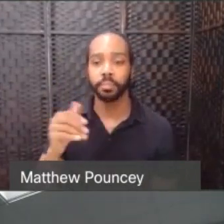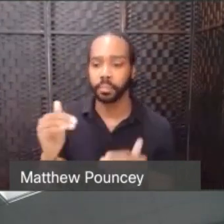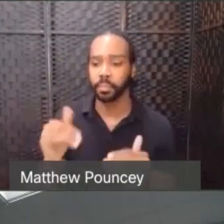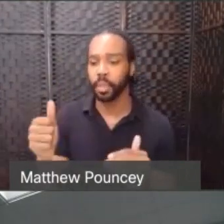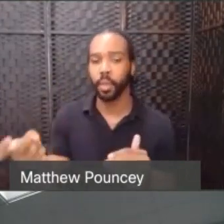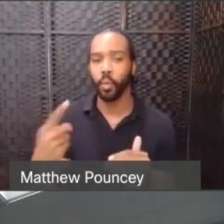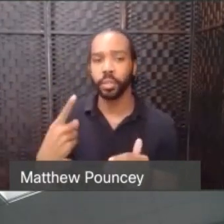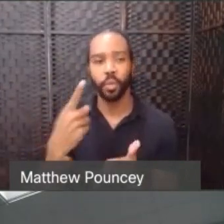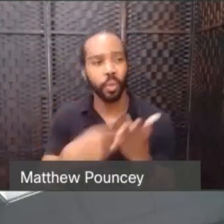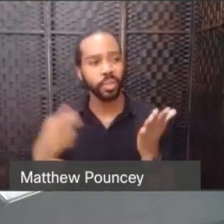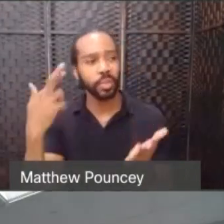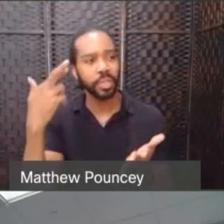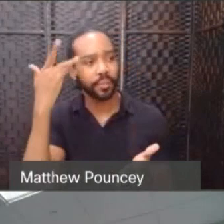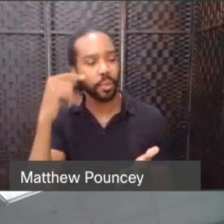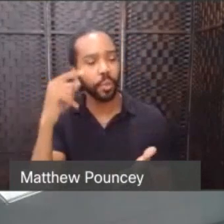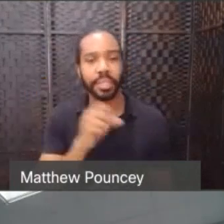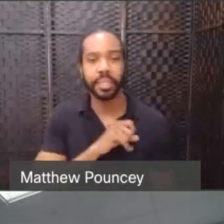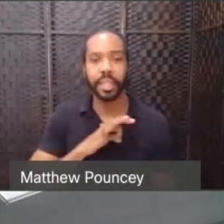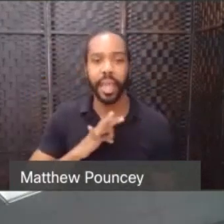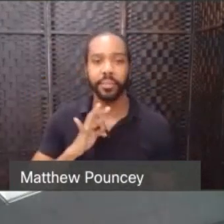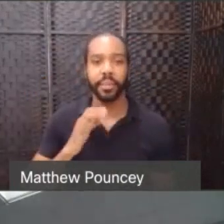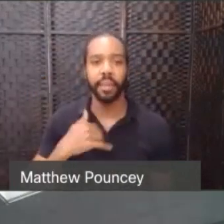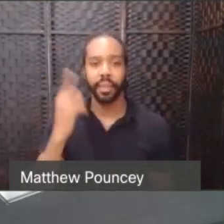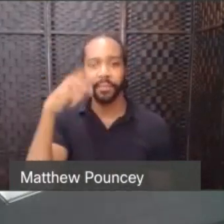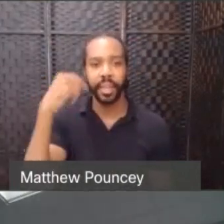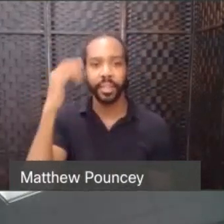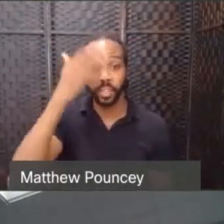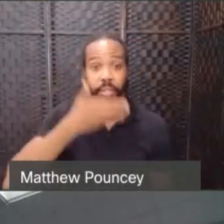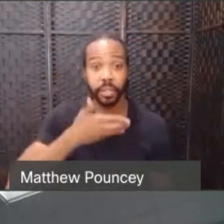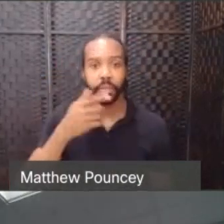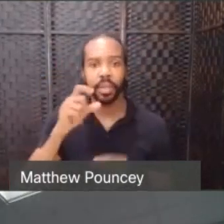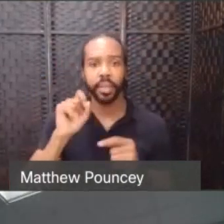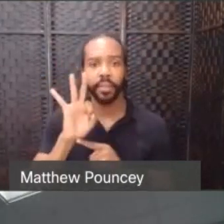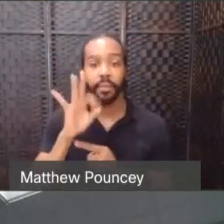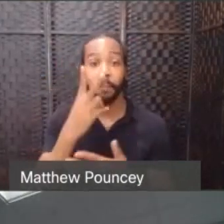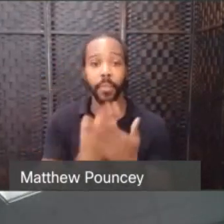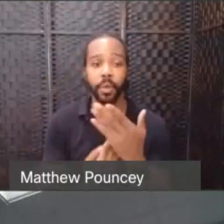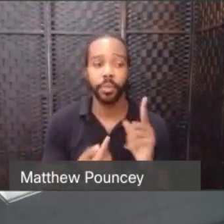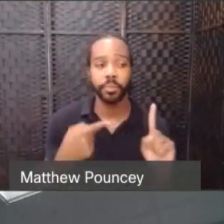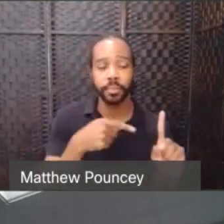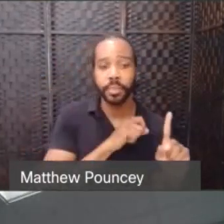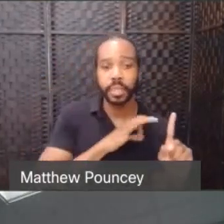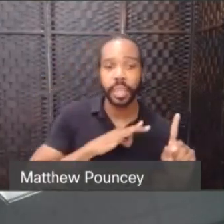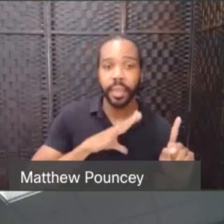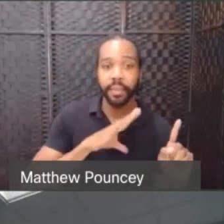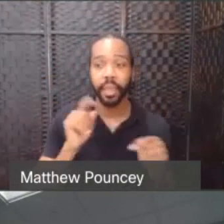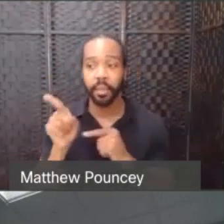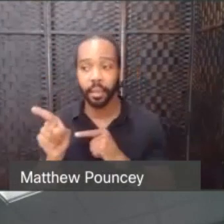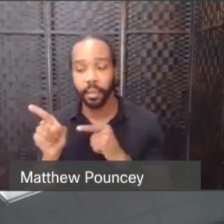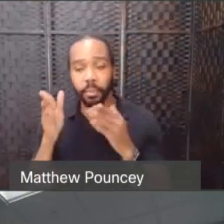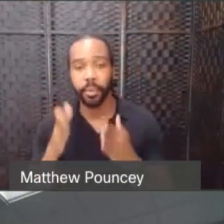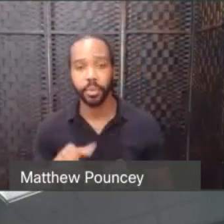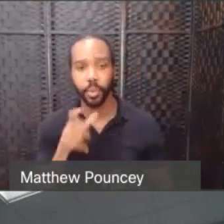for staff wearing face shields when both the staff and the persons supported are